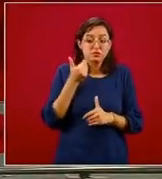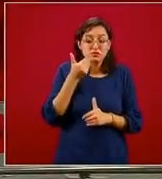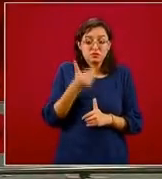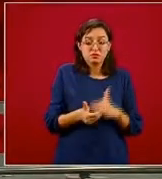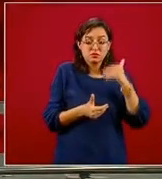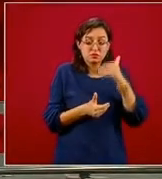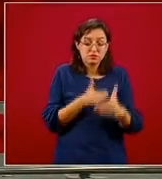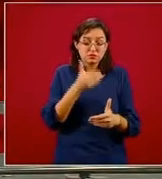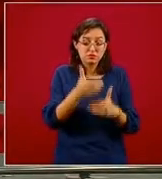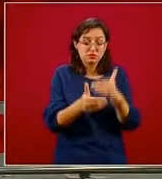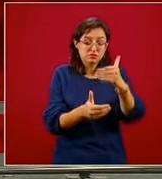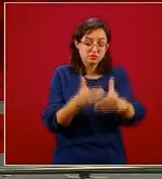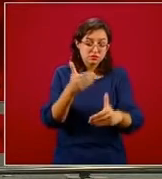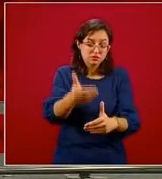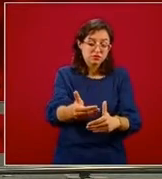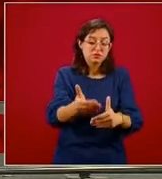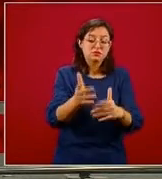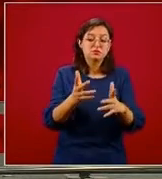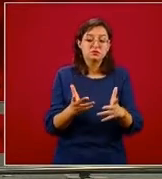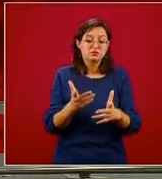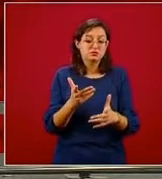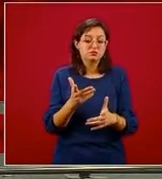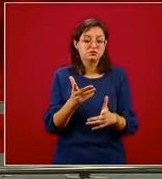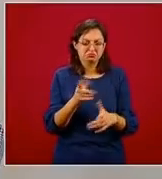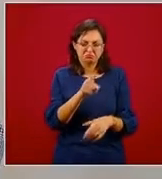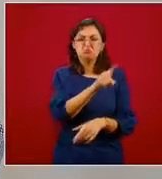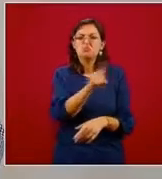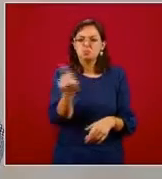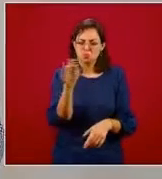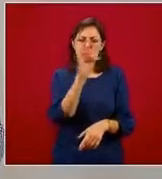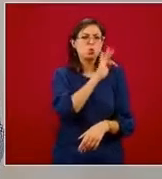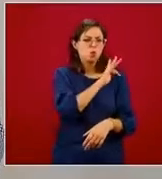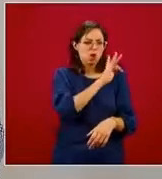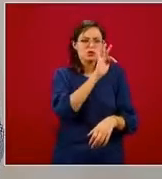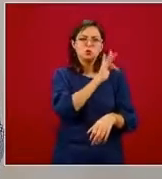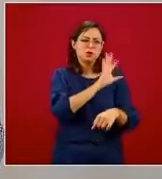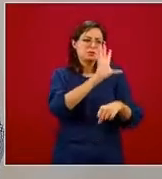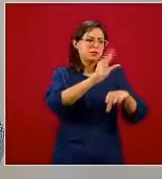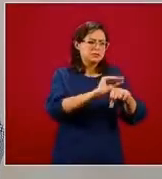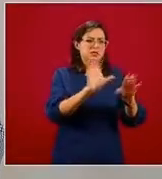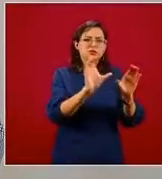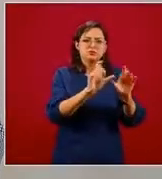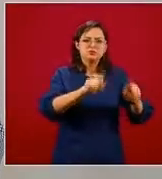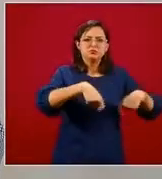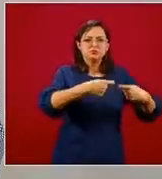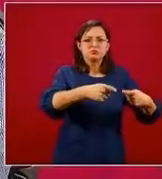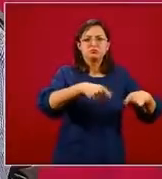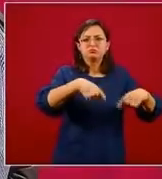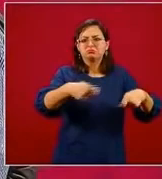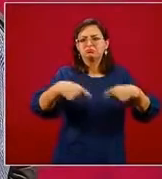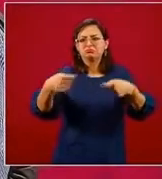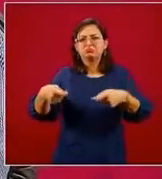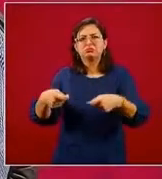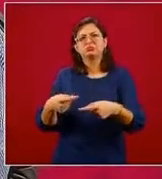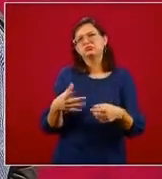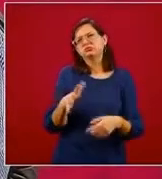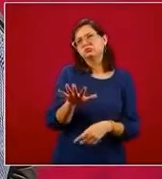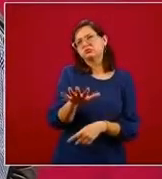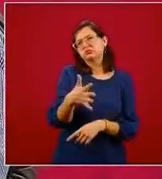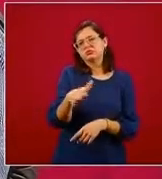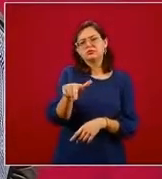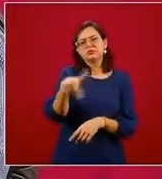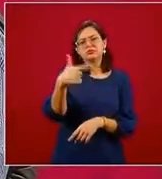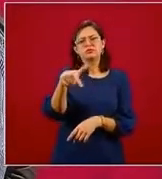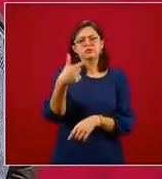avanzado we en have taken a la look at those valoración y el materials, we can reconocimiento de estos see laboratorios, that ya desde we hace can 12 preview días which más o labs menos